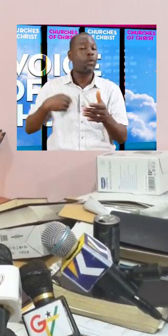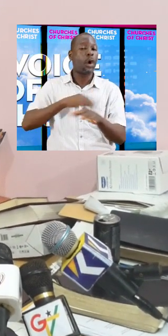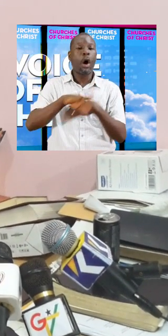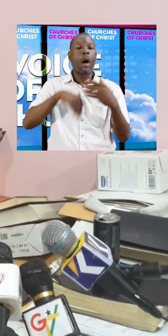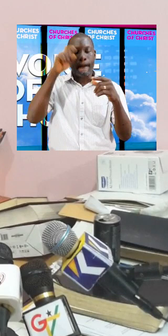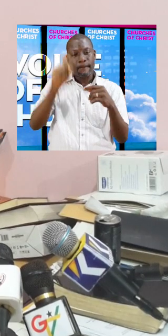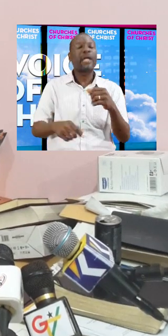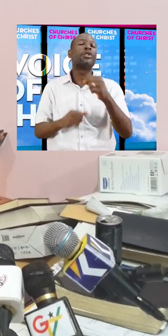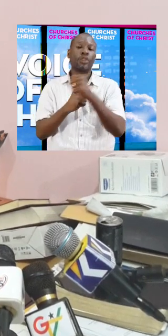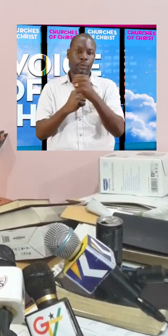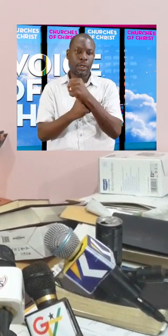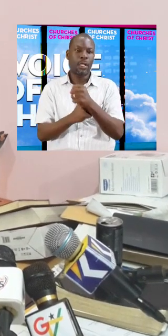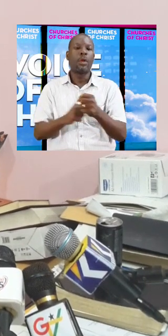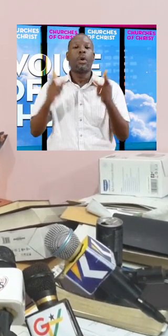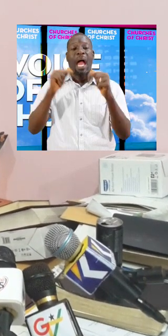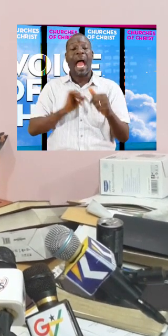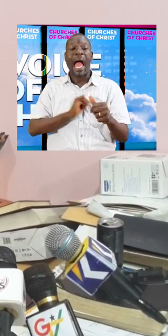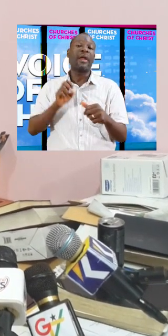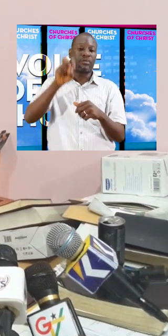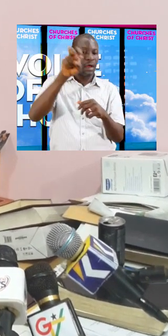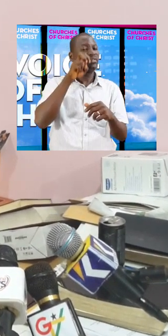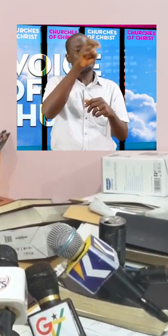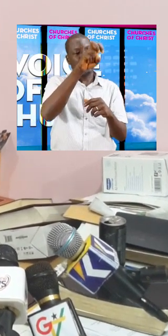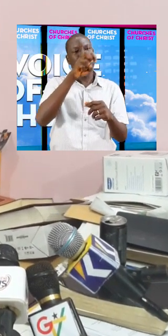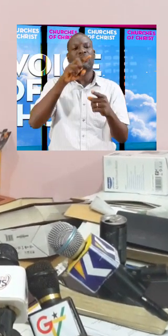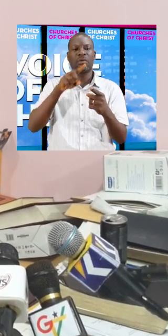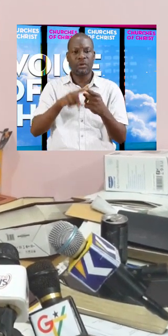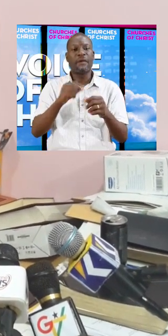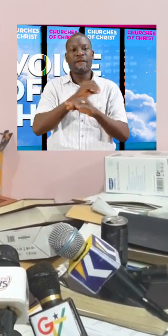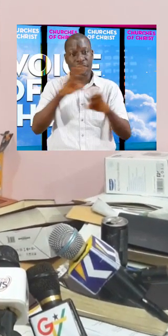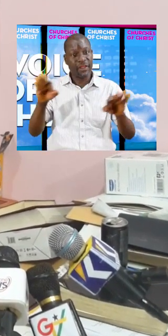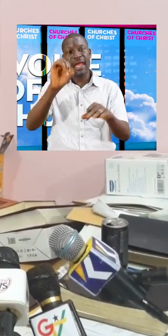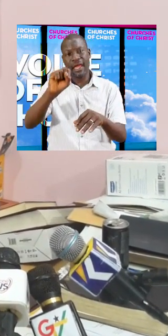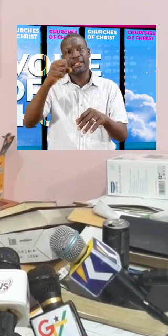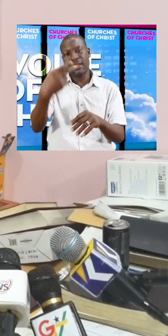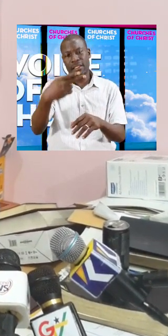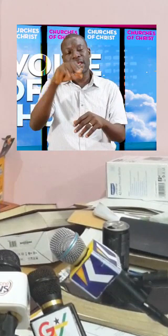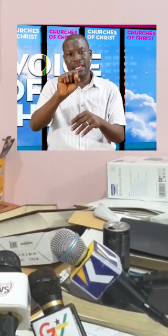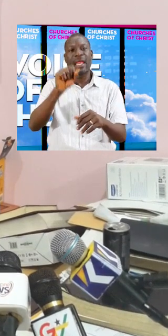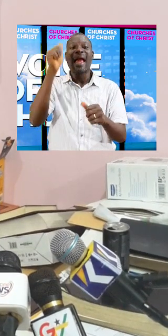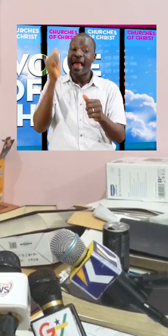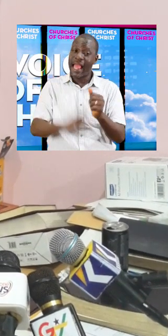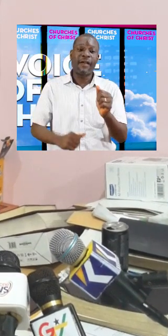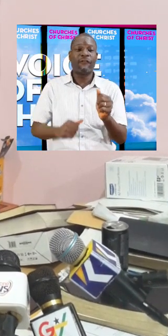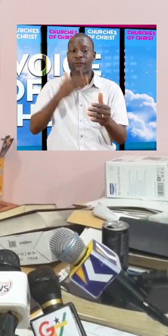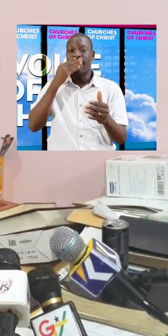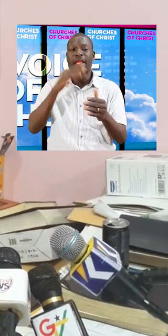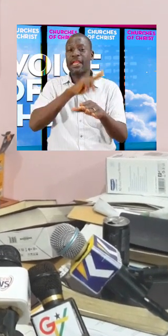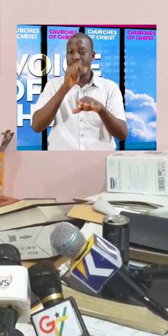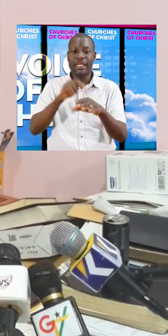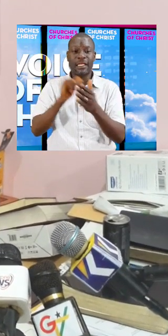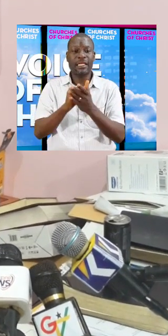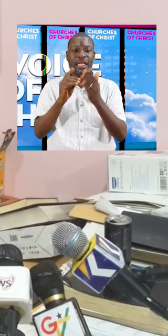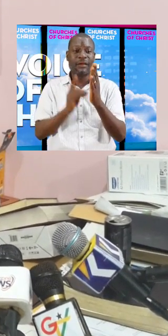gitum meko amama bebre eso free SHS no o ma biara edivrop biara no ayade a